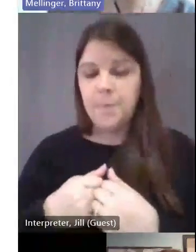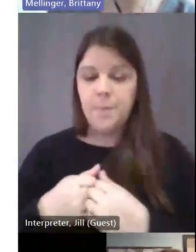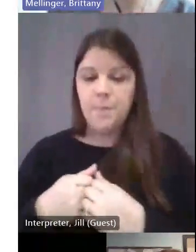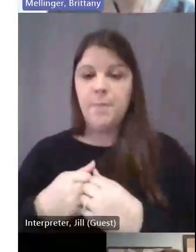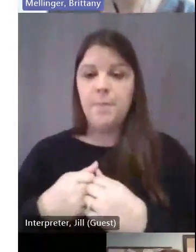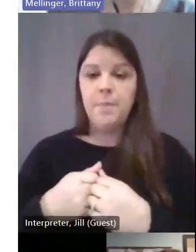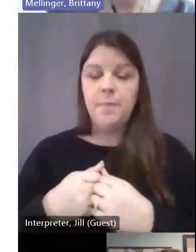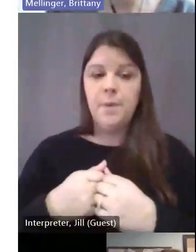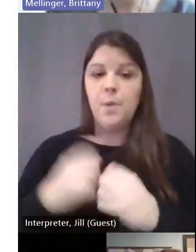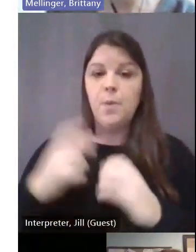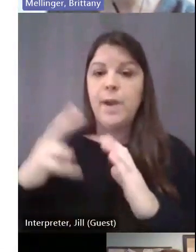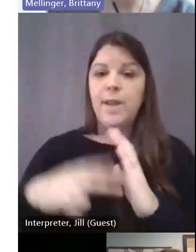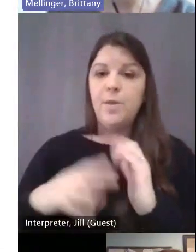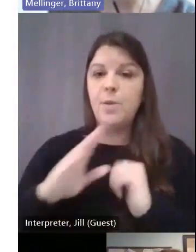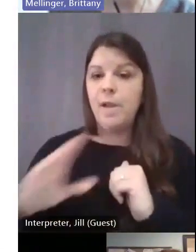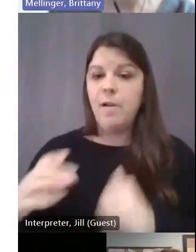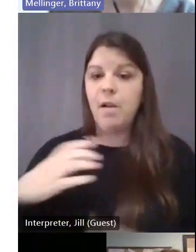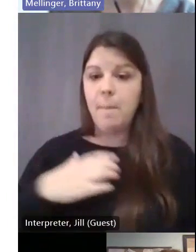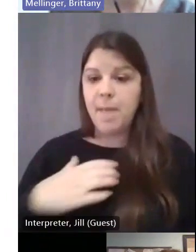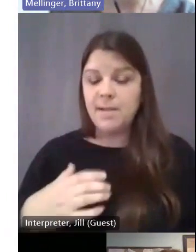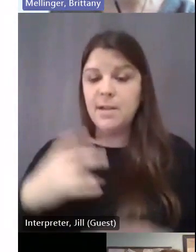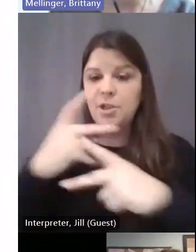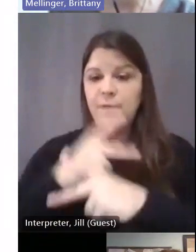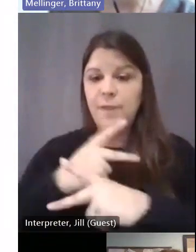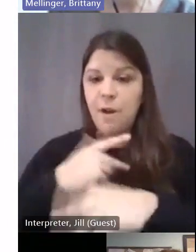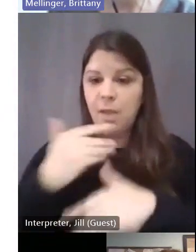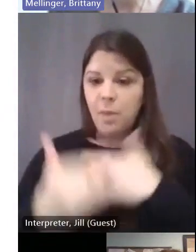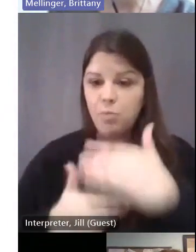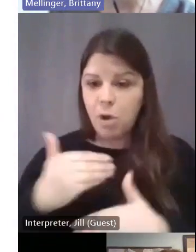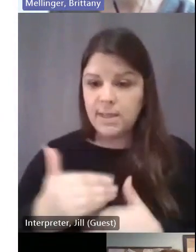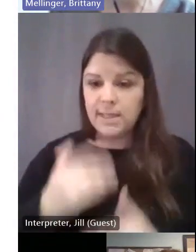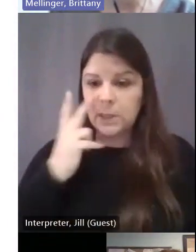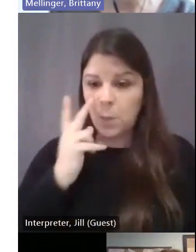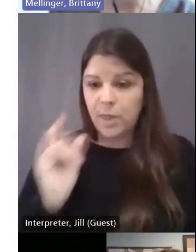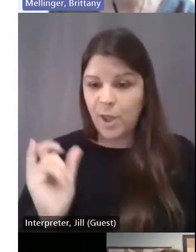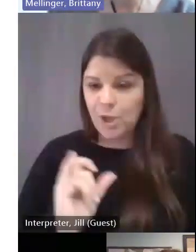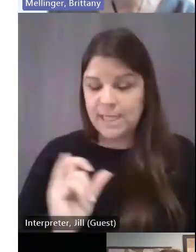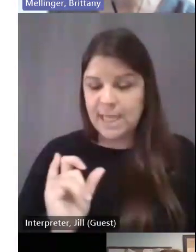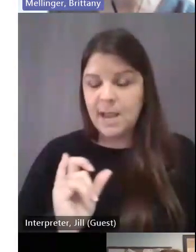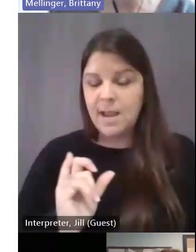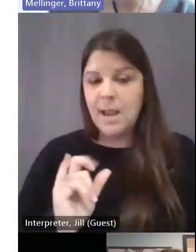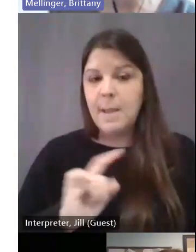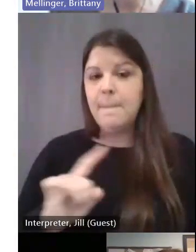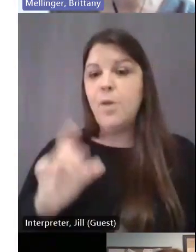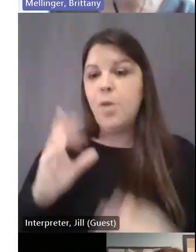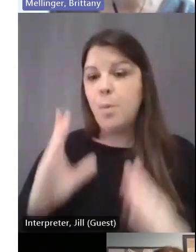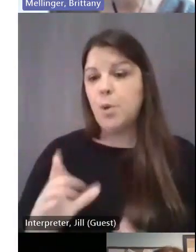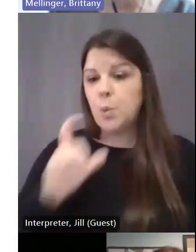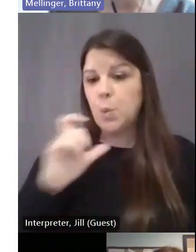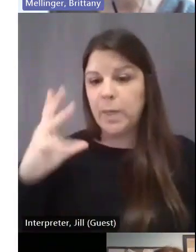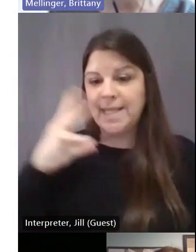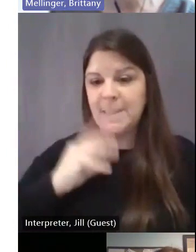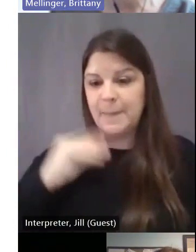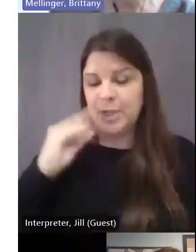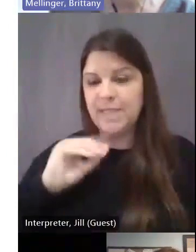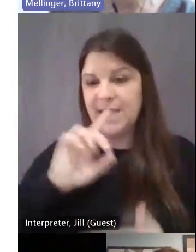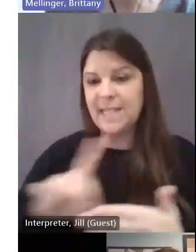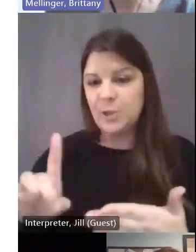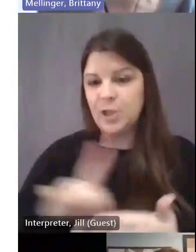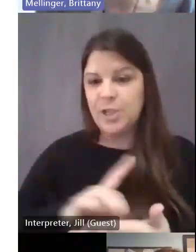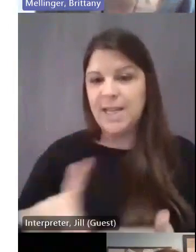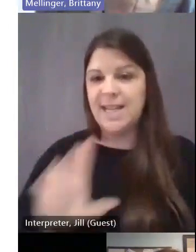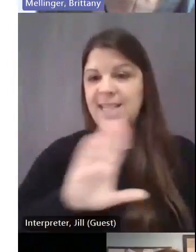reading through the complaint, help them navigate the process. But the person who experienced the discrimination, it is